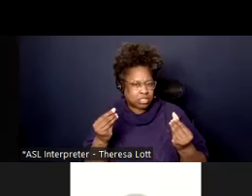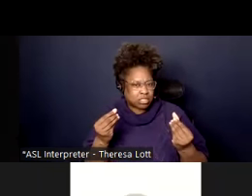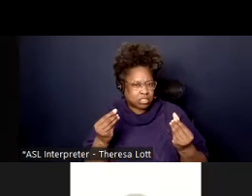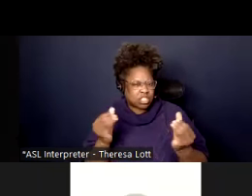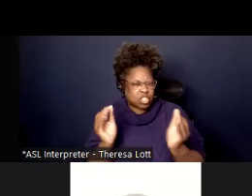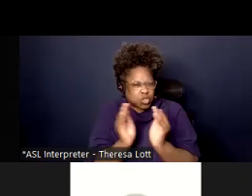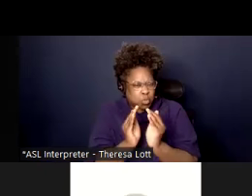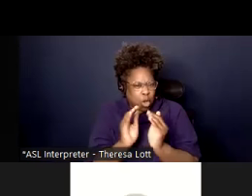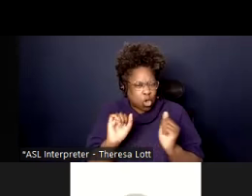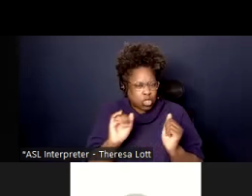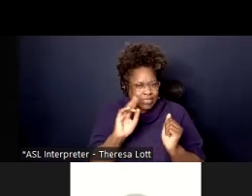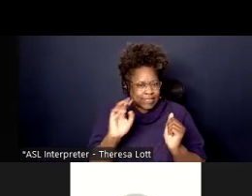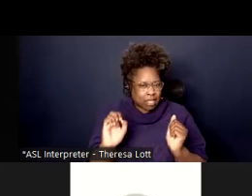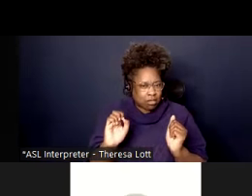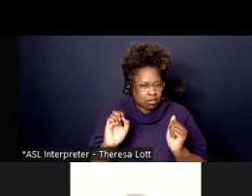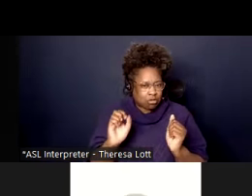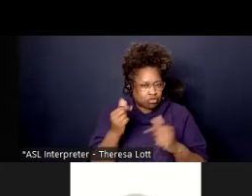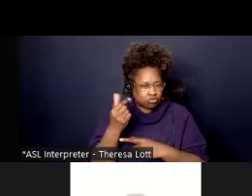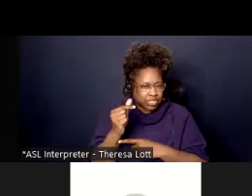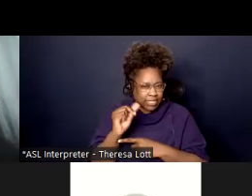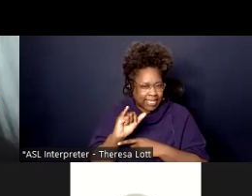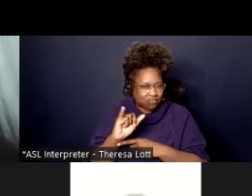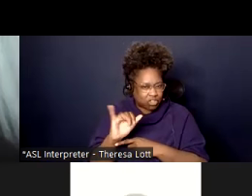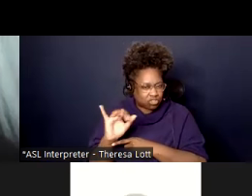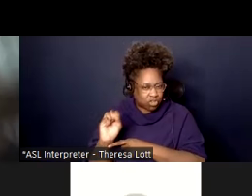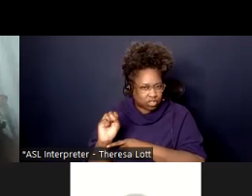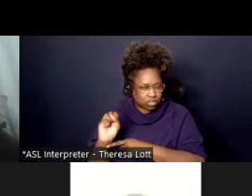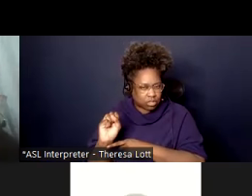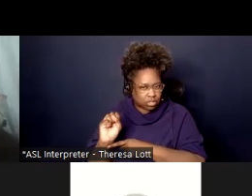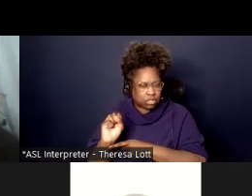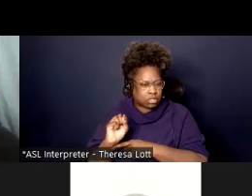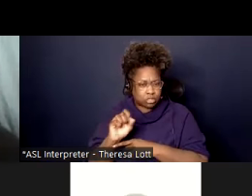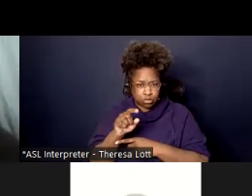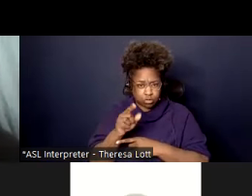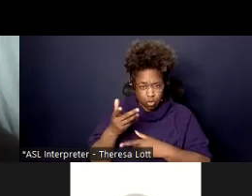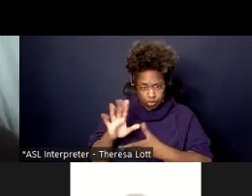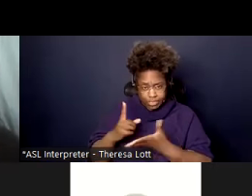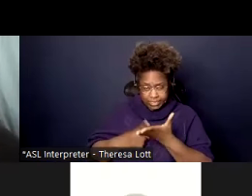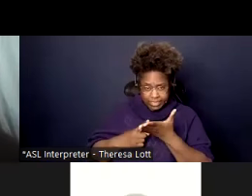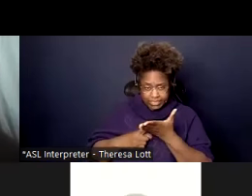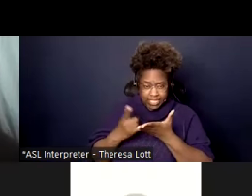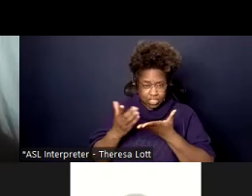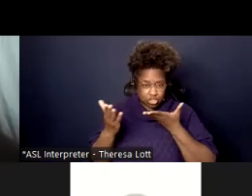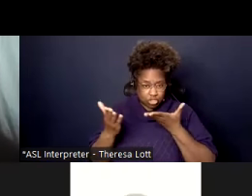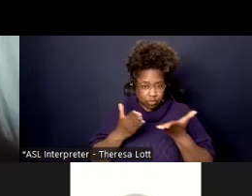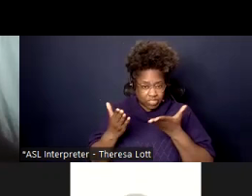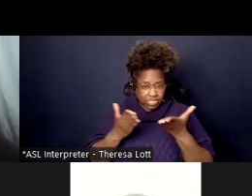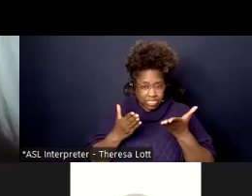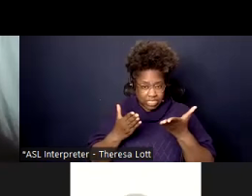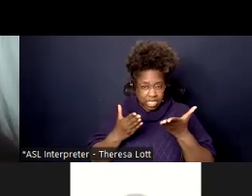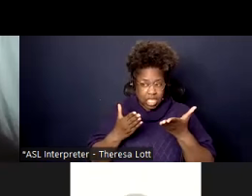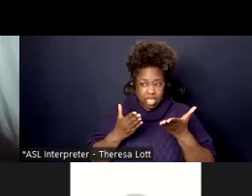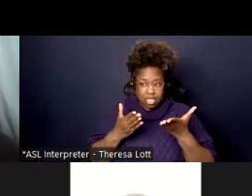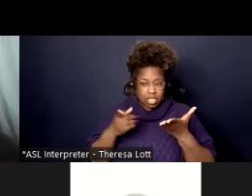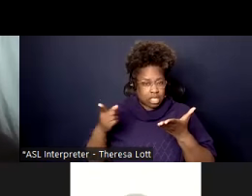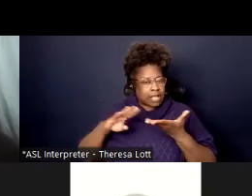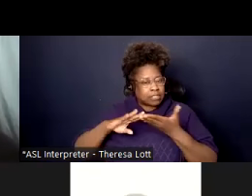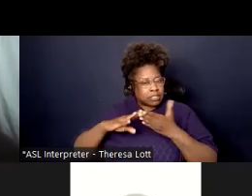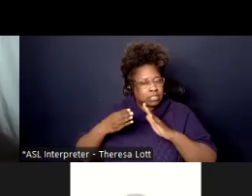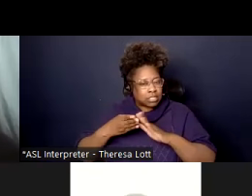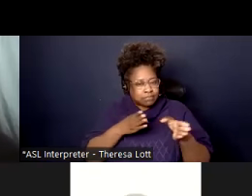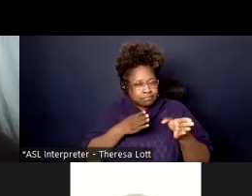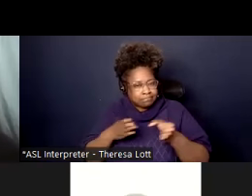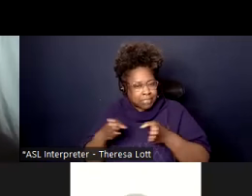Has there been discussion about sort of coordinating services through municipalities for large scale